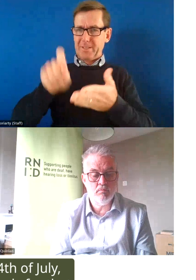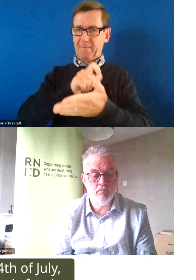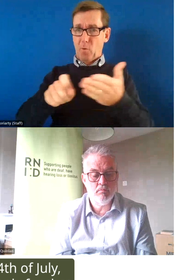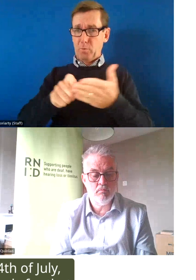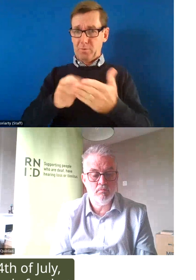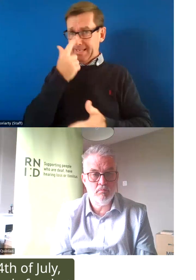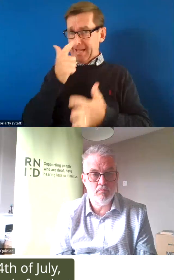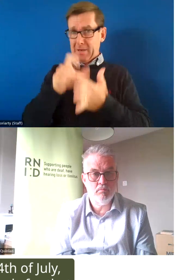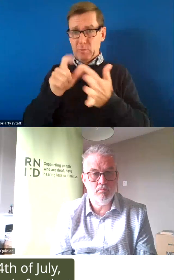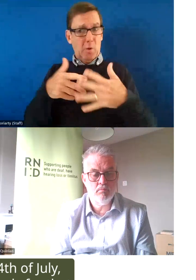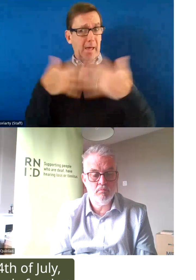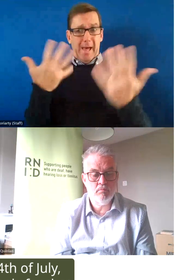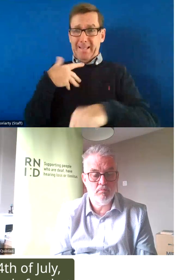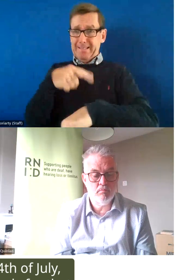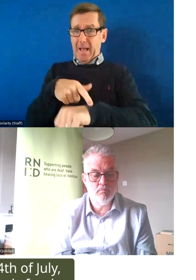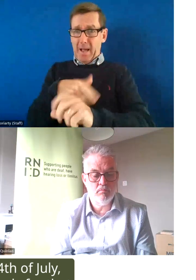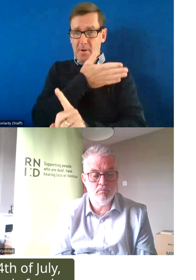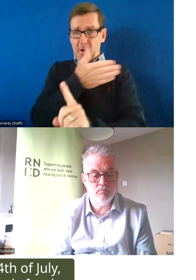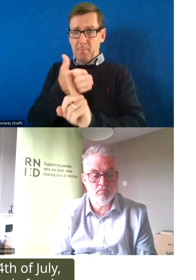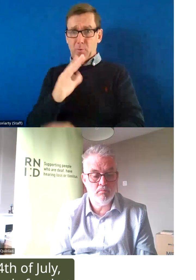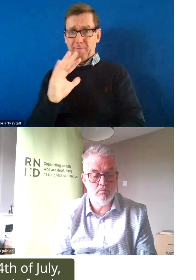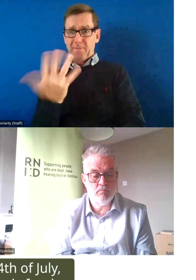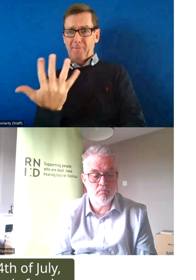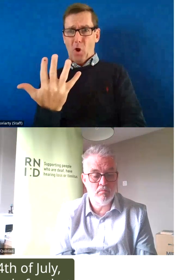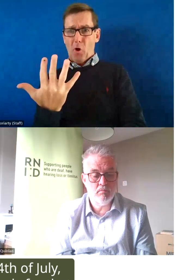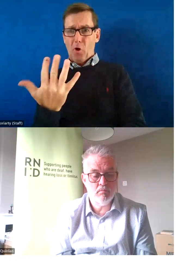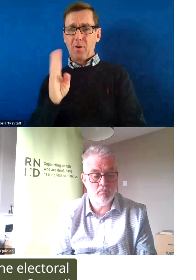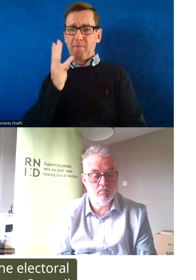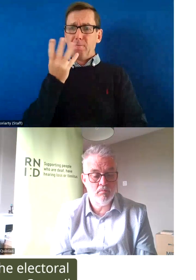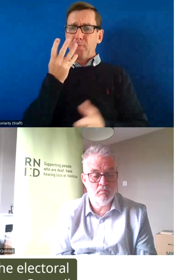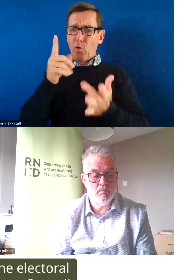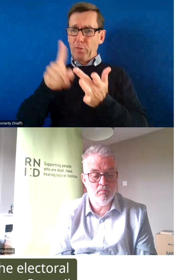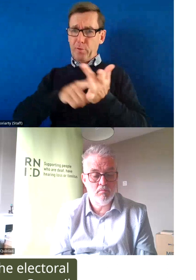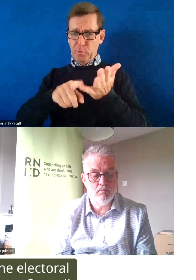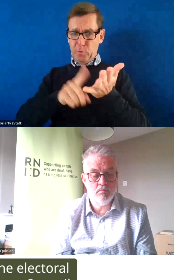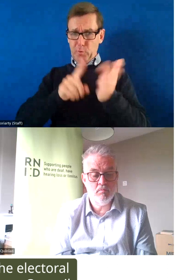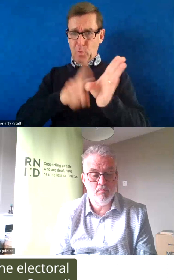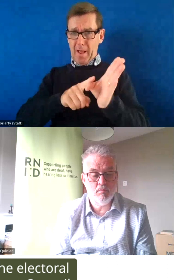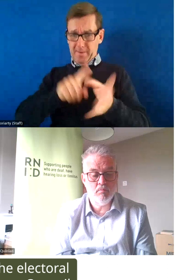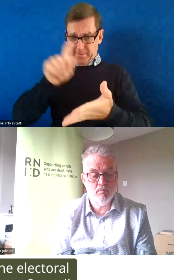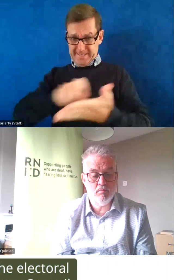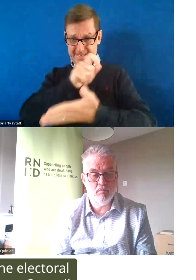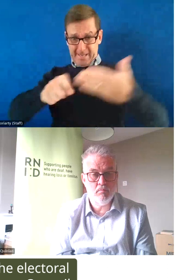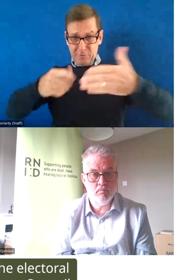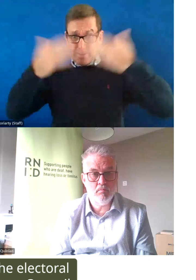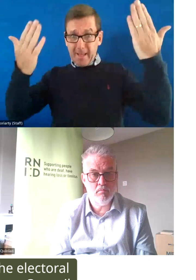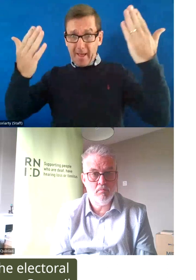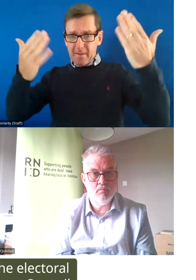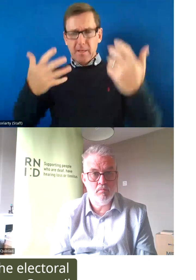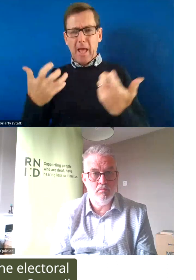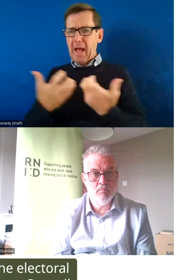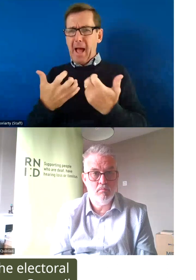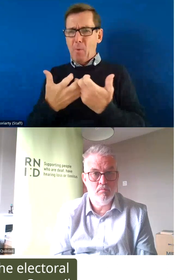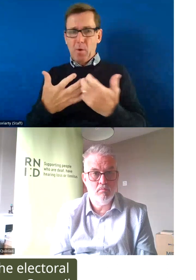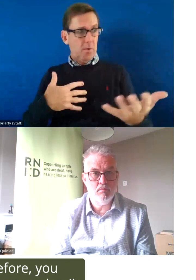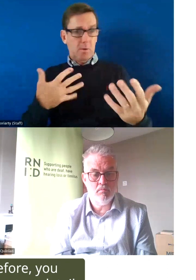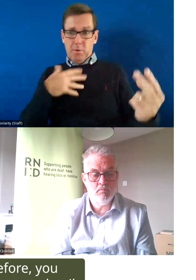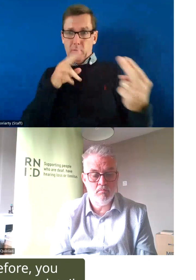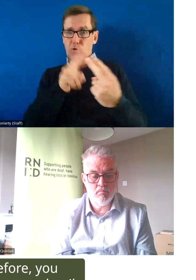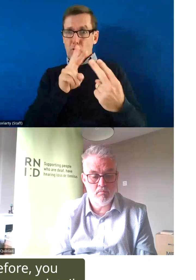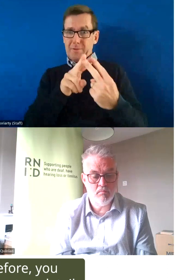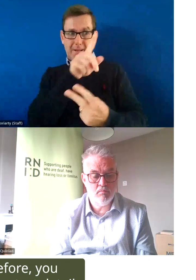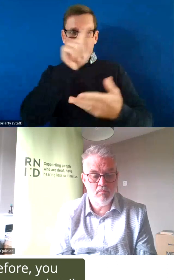day. So 5 p.m. on the 4th of July, and you would apply for that by contacting the Electoral Services team at your